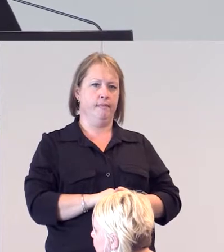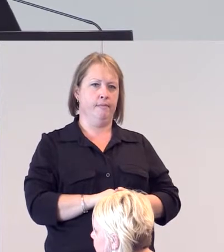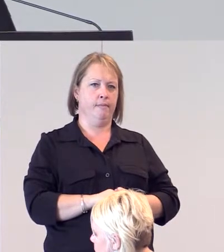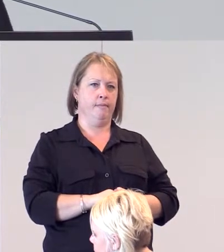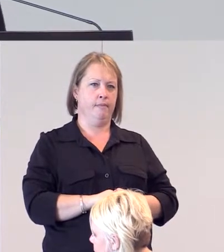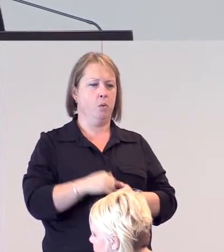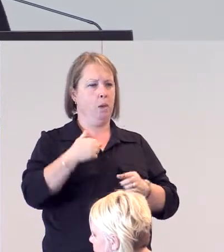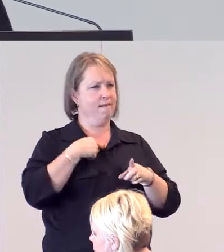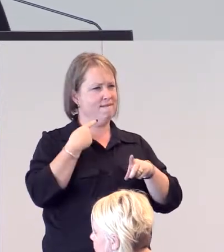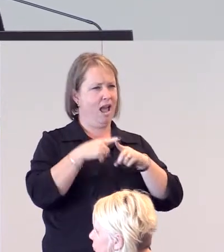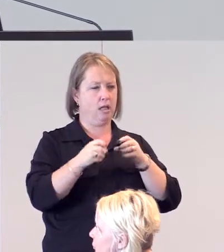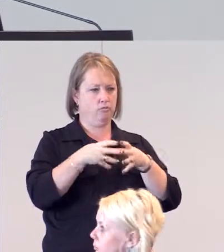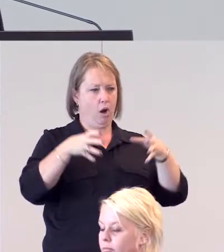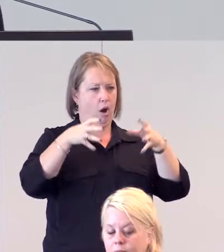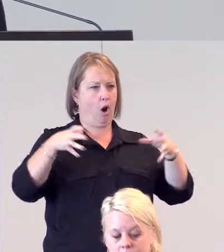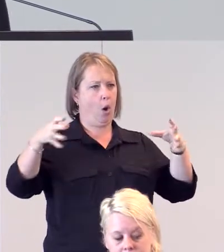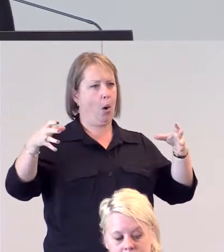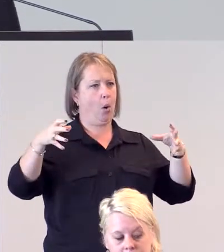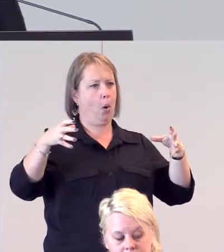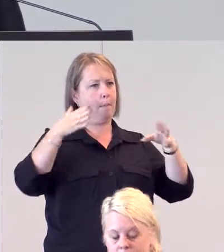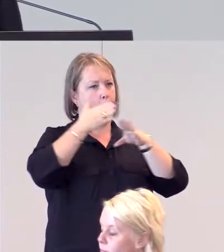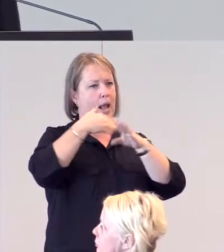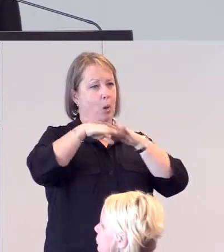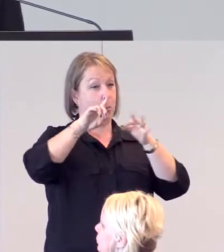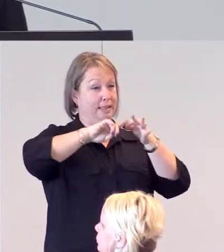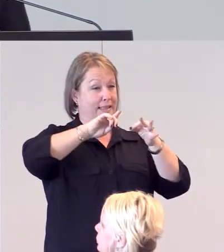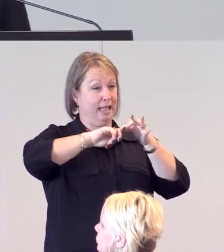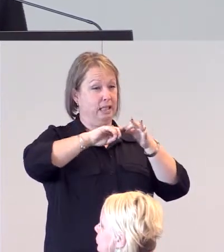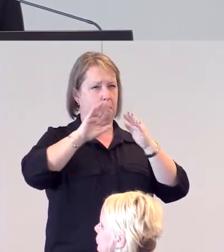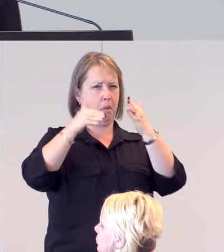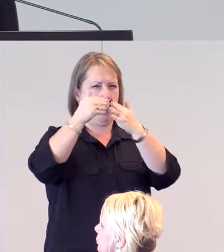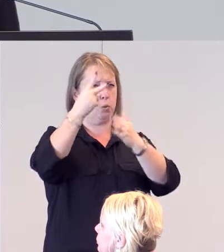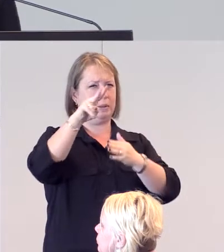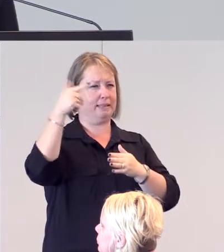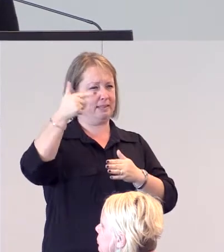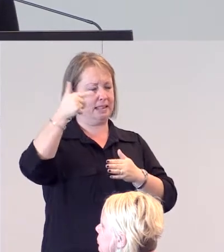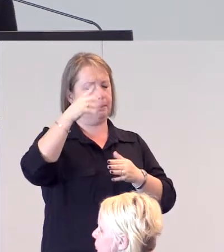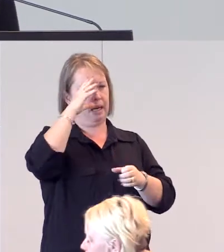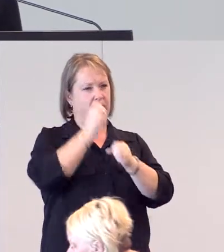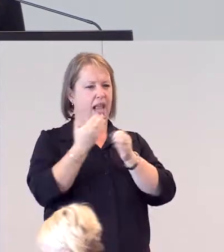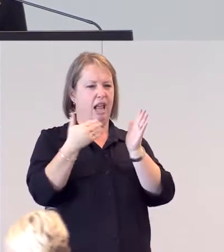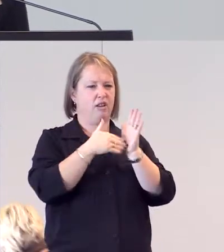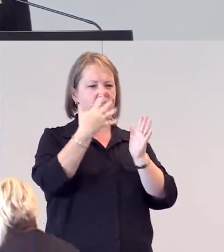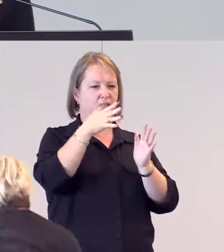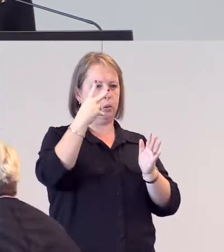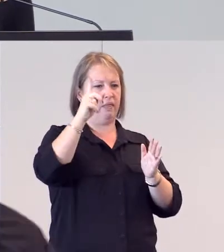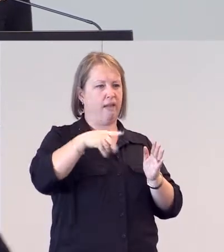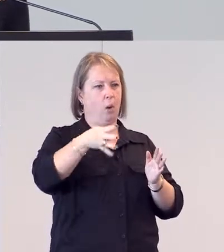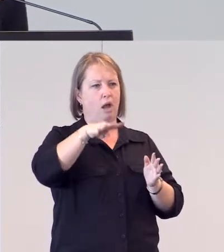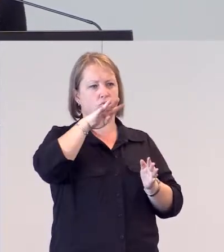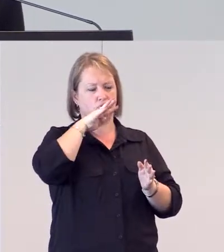We're the fastest growing employer in Queensland, with by 2017 it's expected that there will be an additional